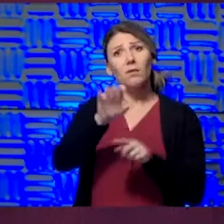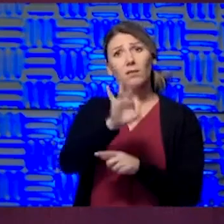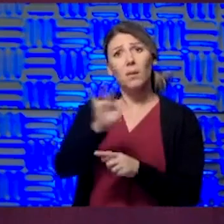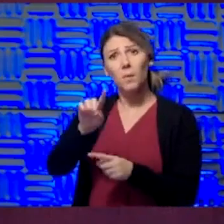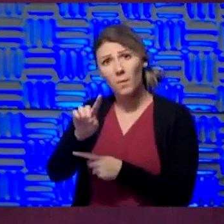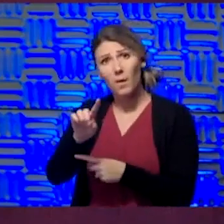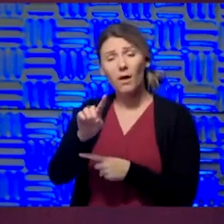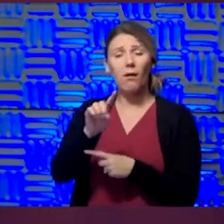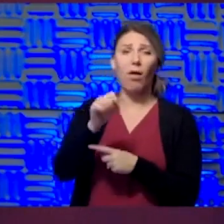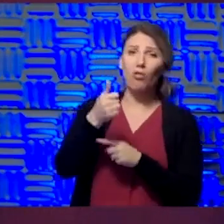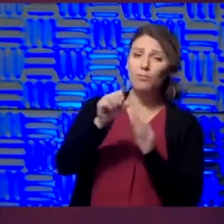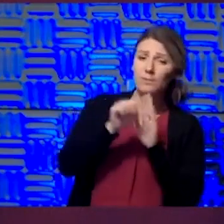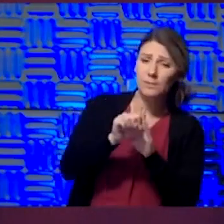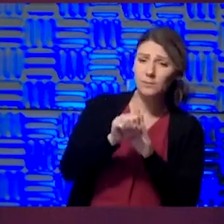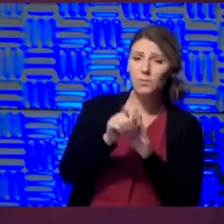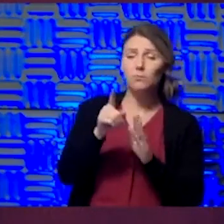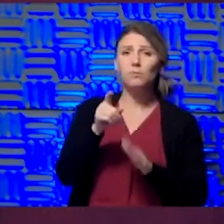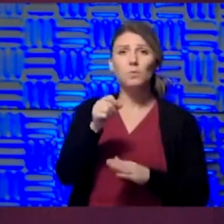symptoms of heart attack or stroke.